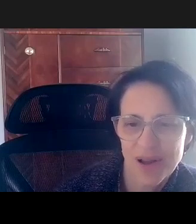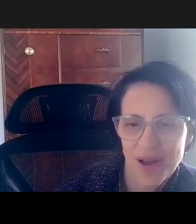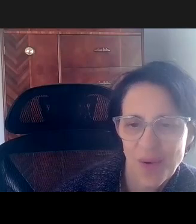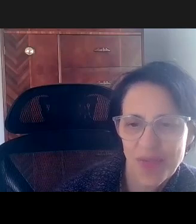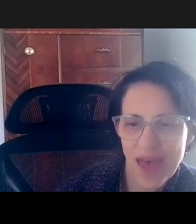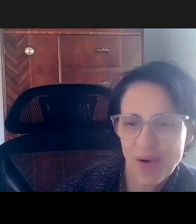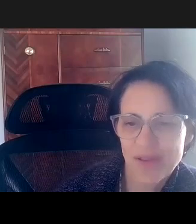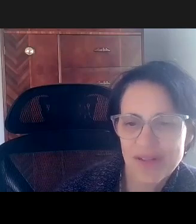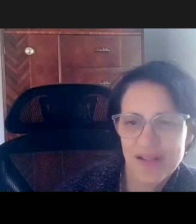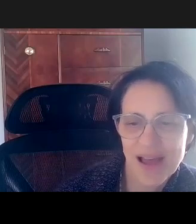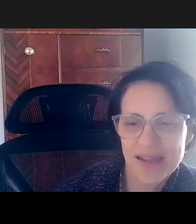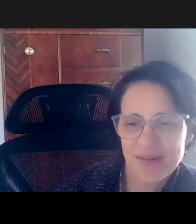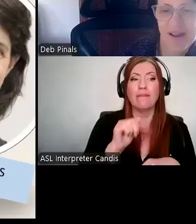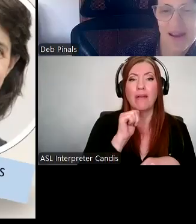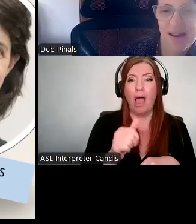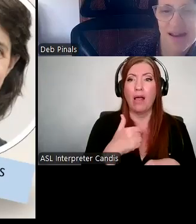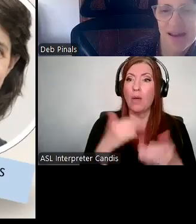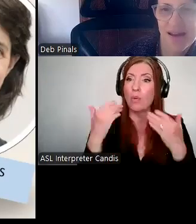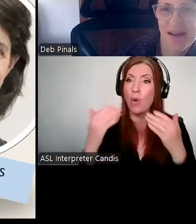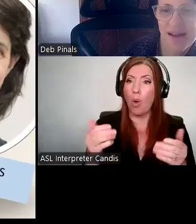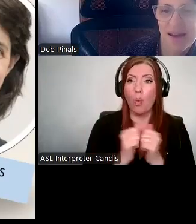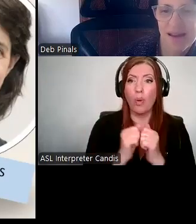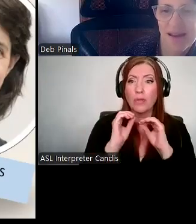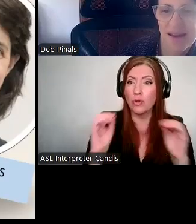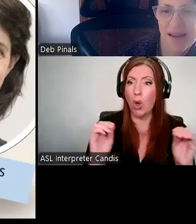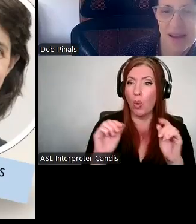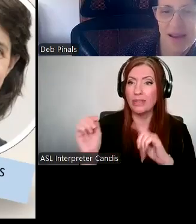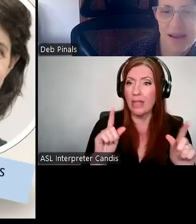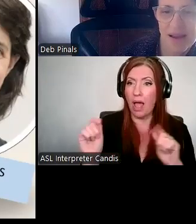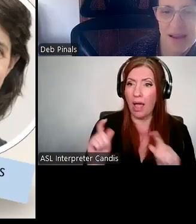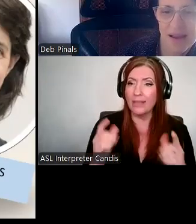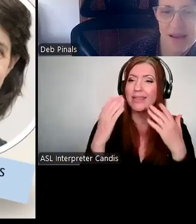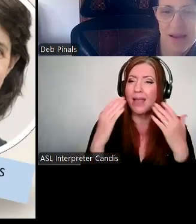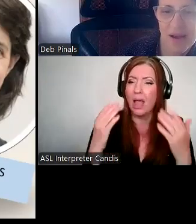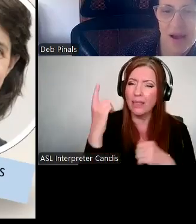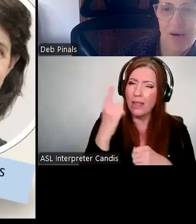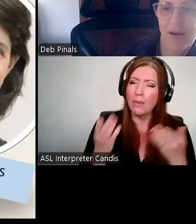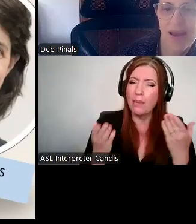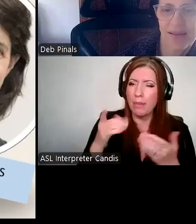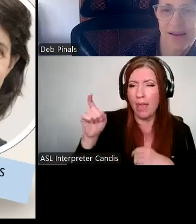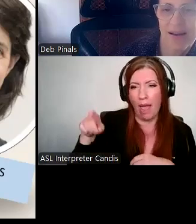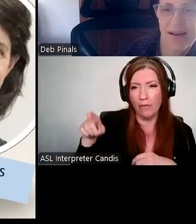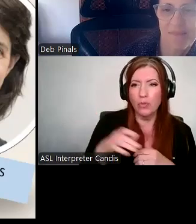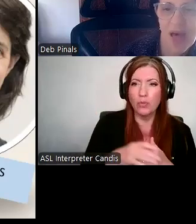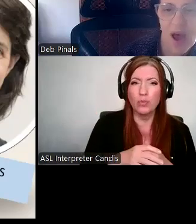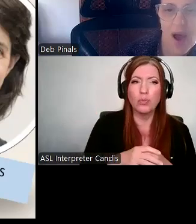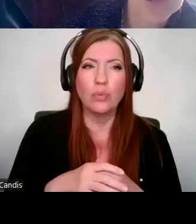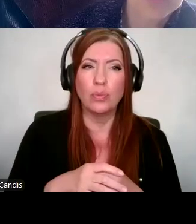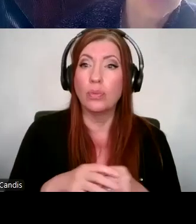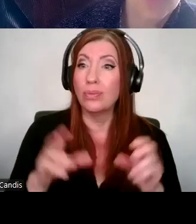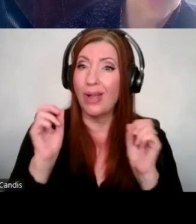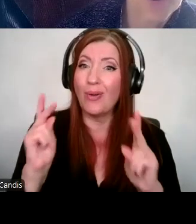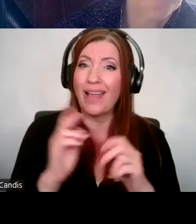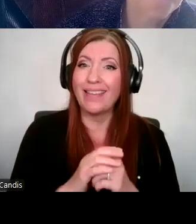go without the slides. I think you might have to. Okay. All